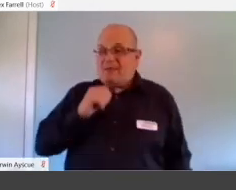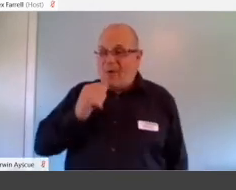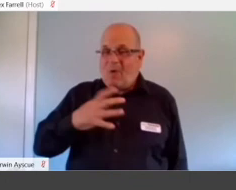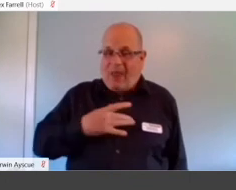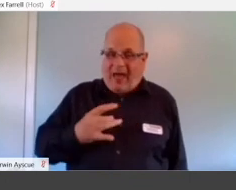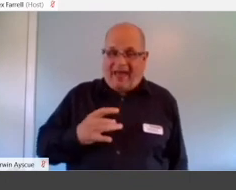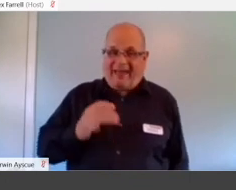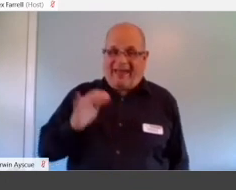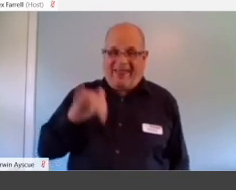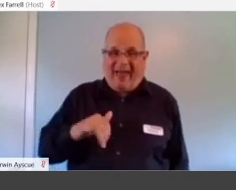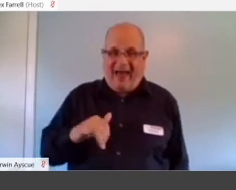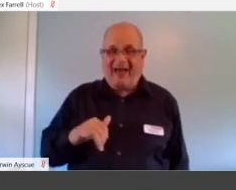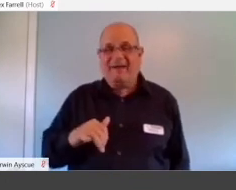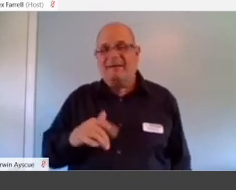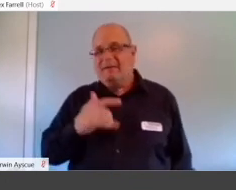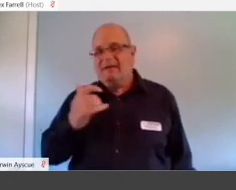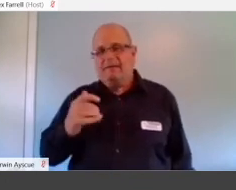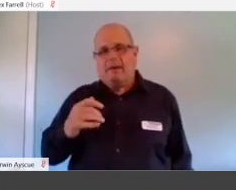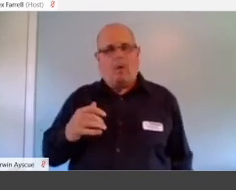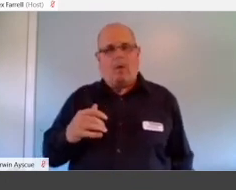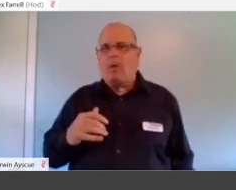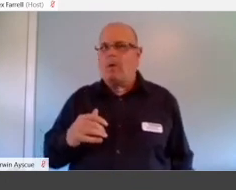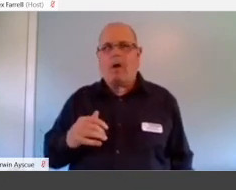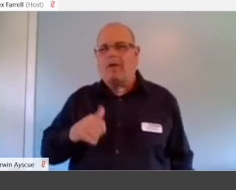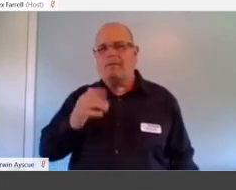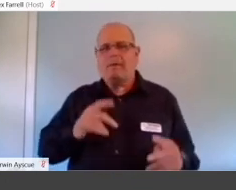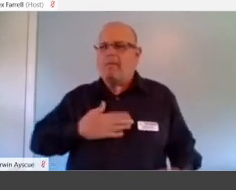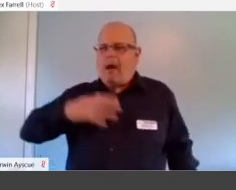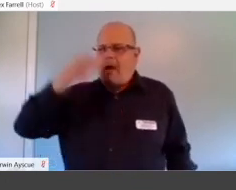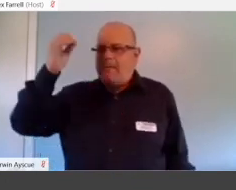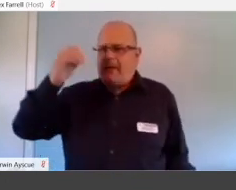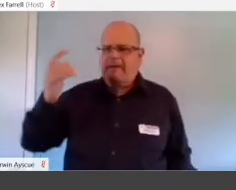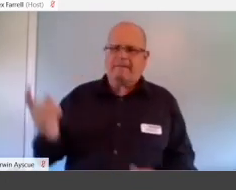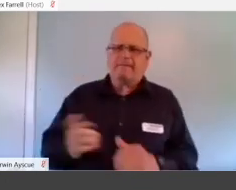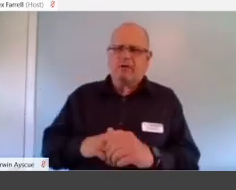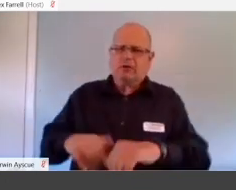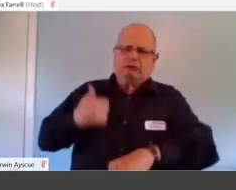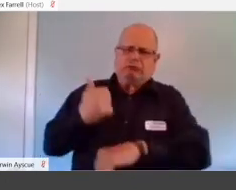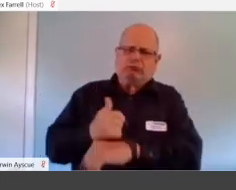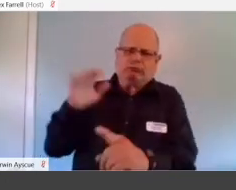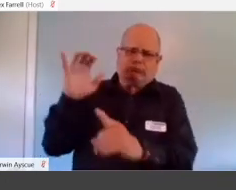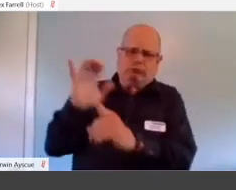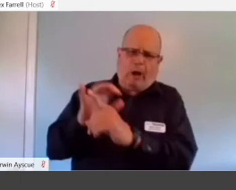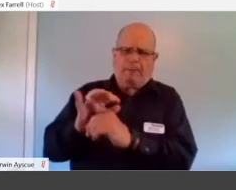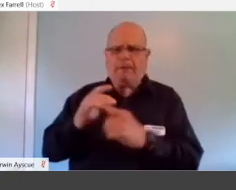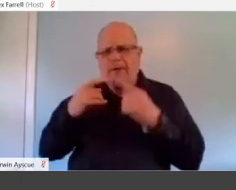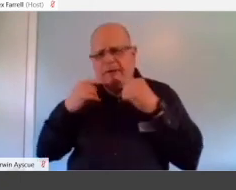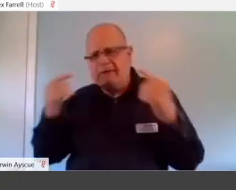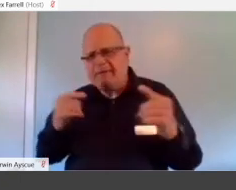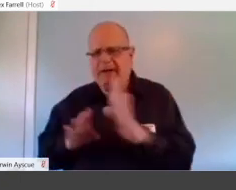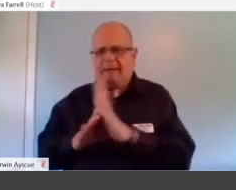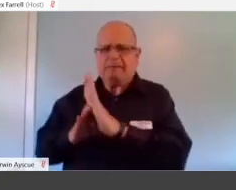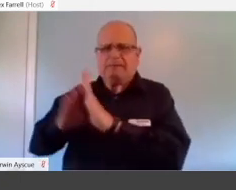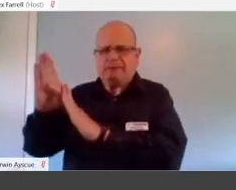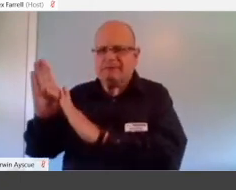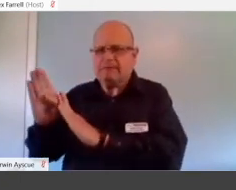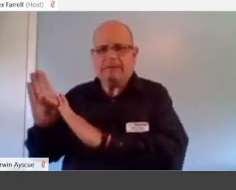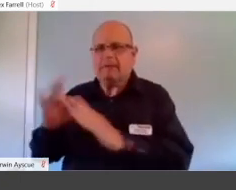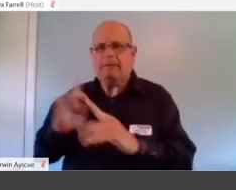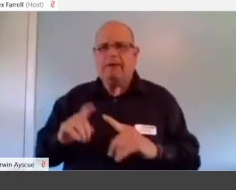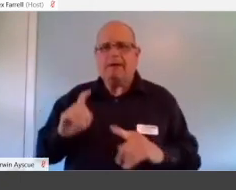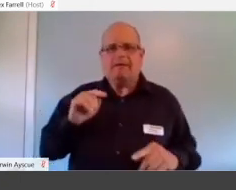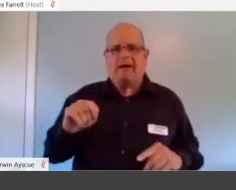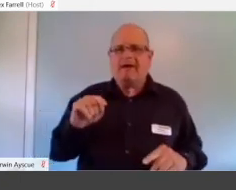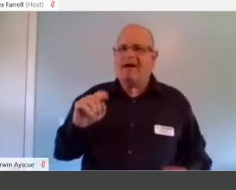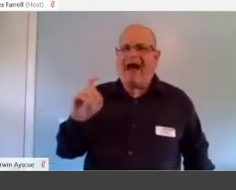because they want to spend their money on the big bang and the big press hit, right? But like, we have to be able to go back and make our work better because it's going to